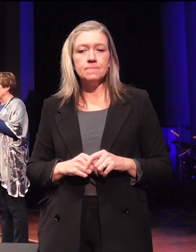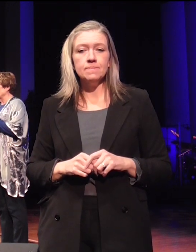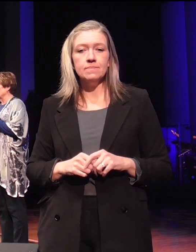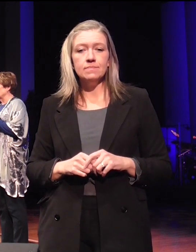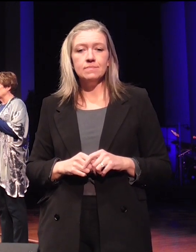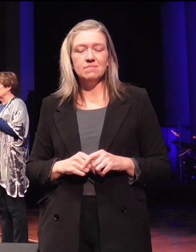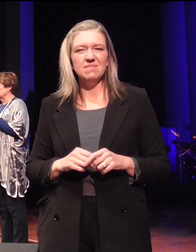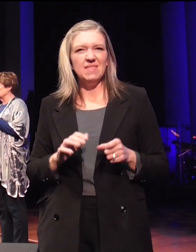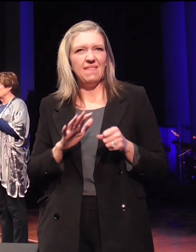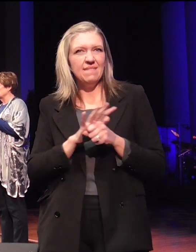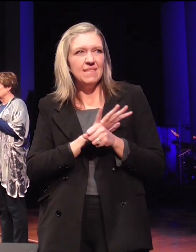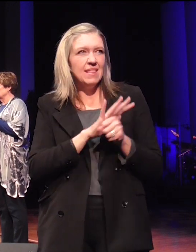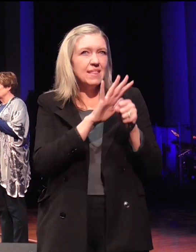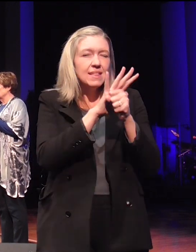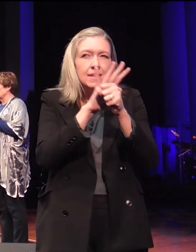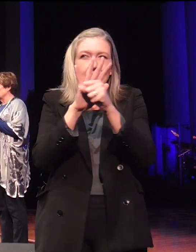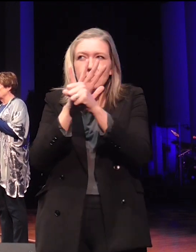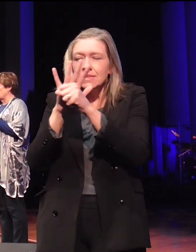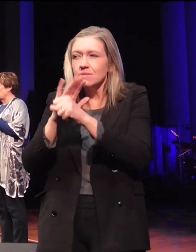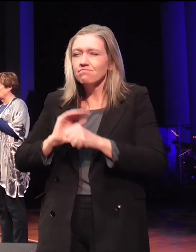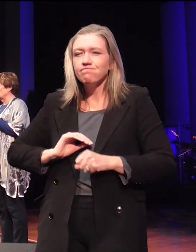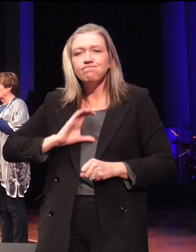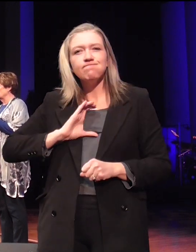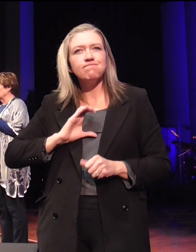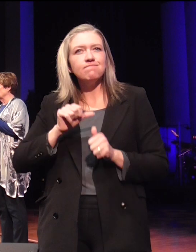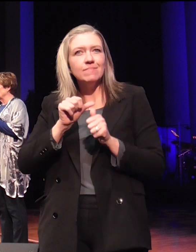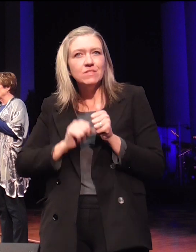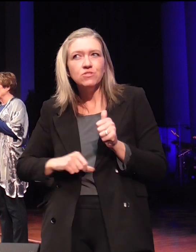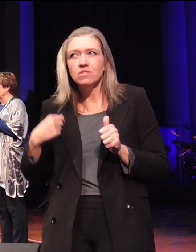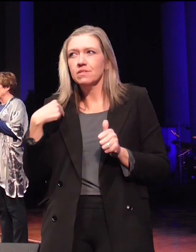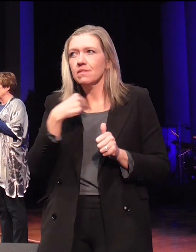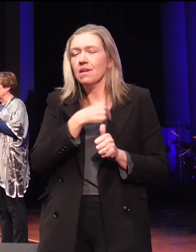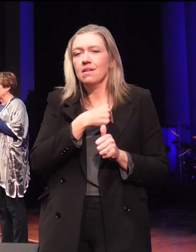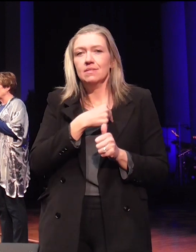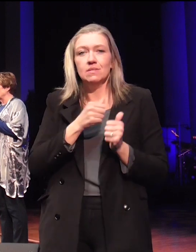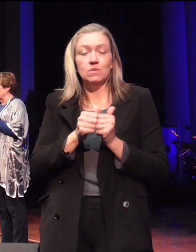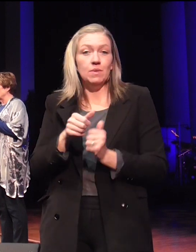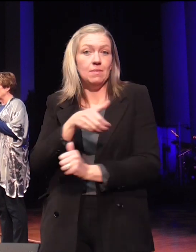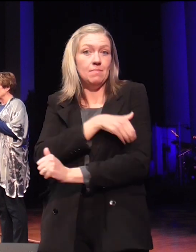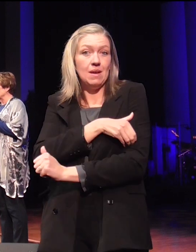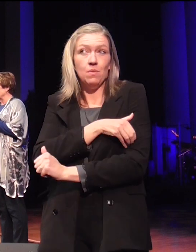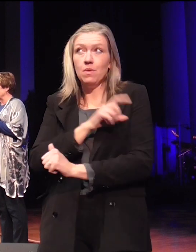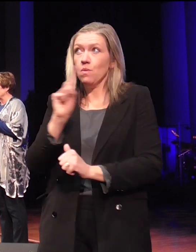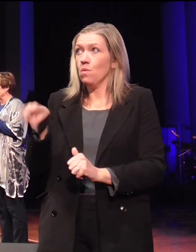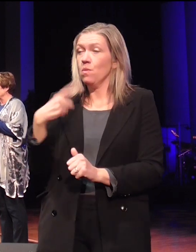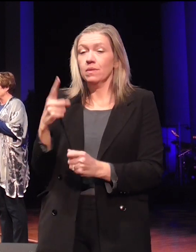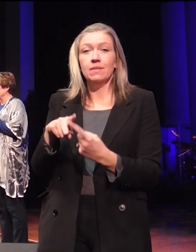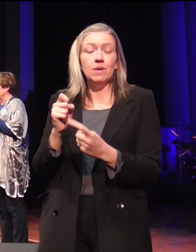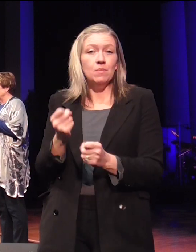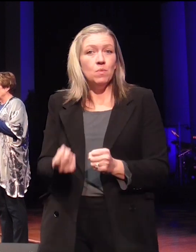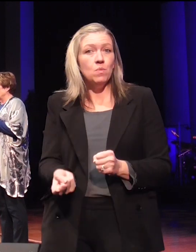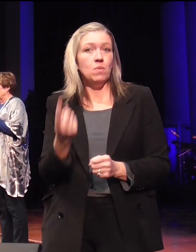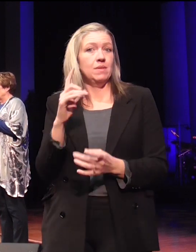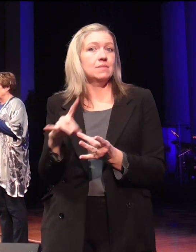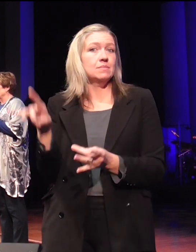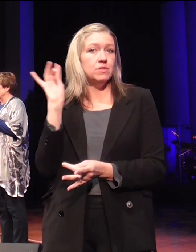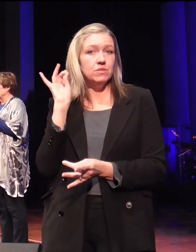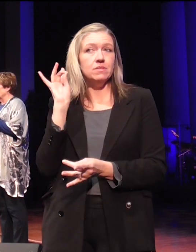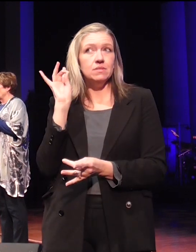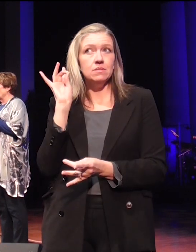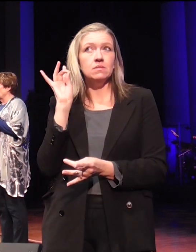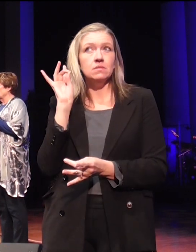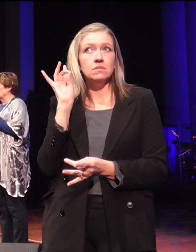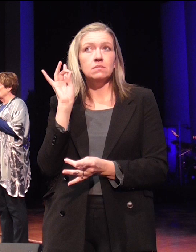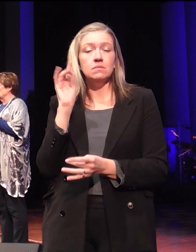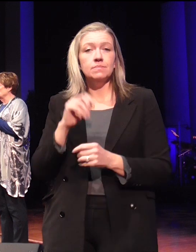filling each one of us with the power that can only come from that one Spirit,